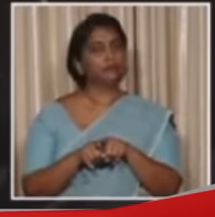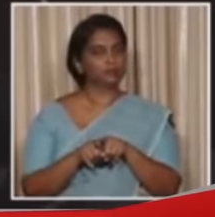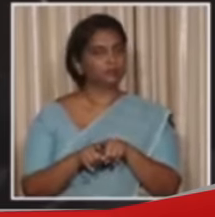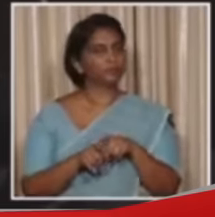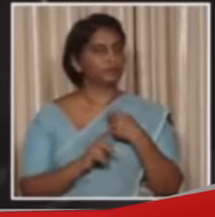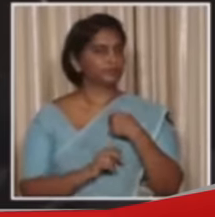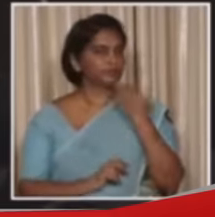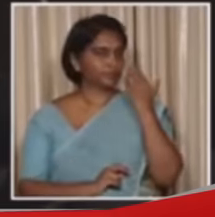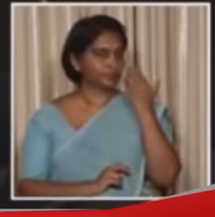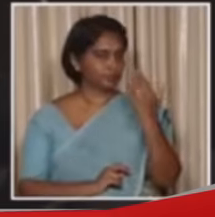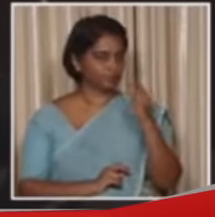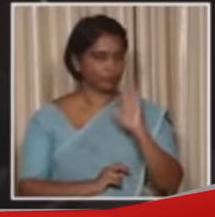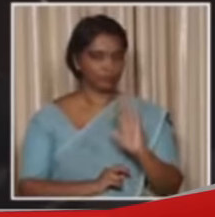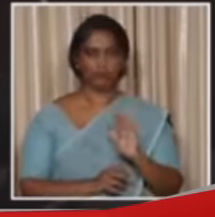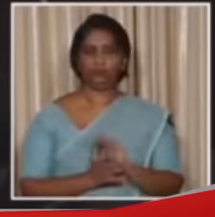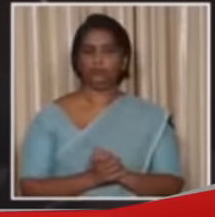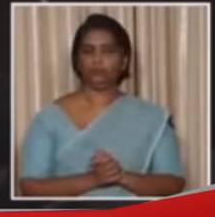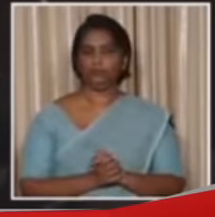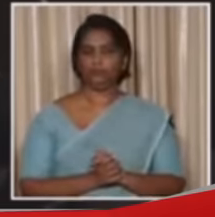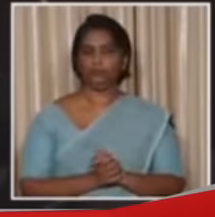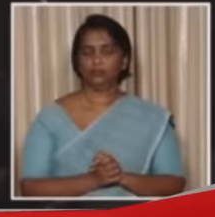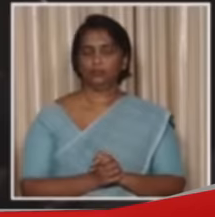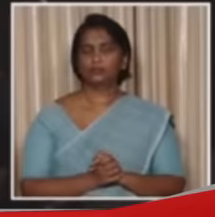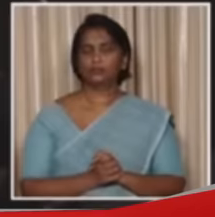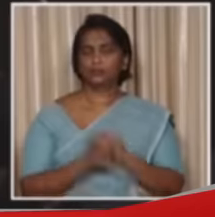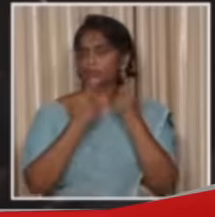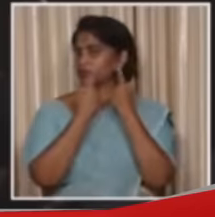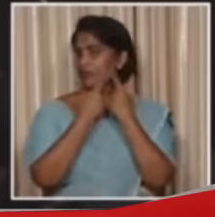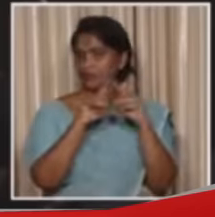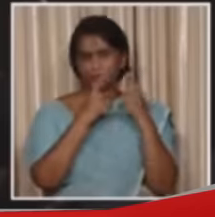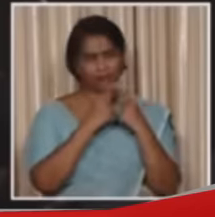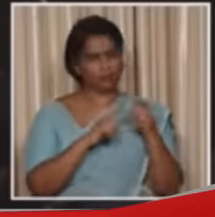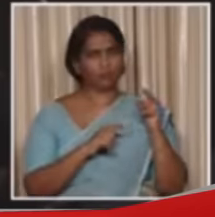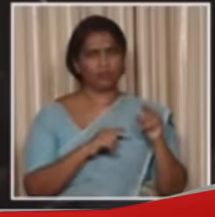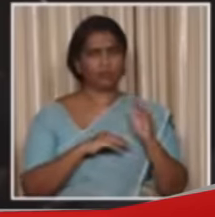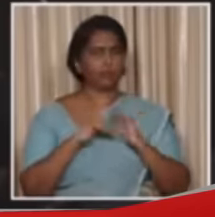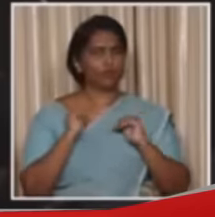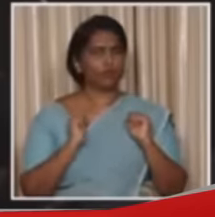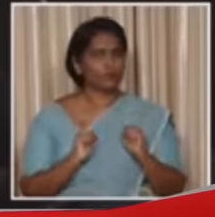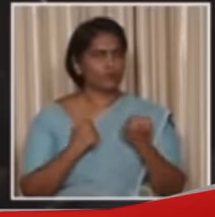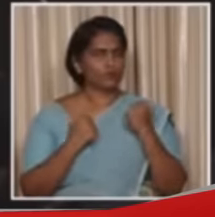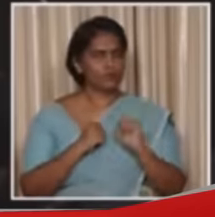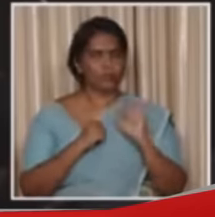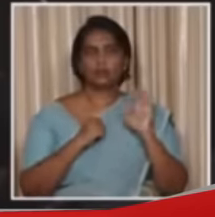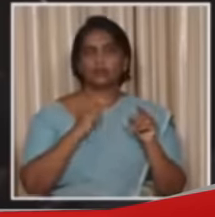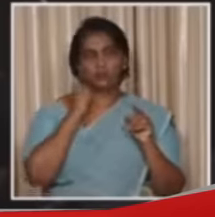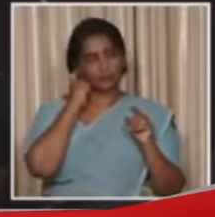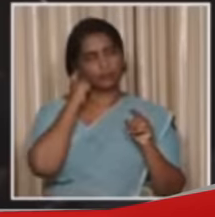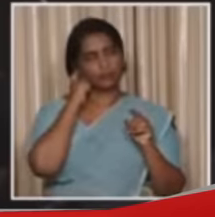laws that actually limit the ability of the citizens, of the